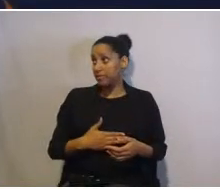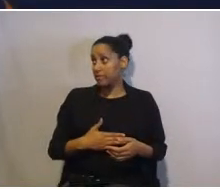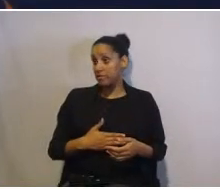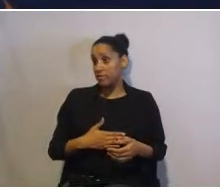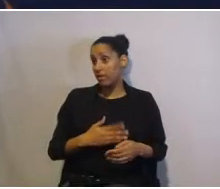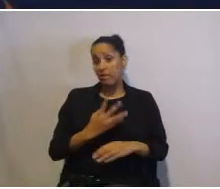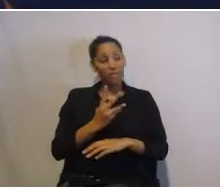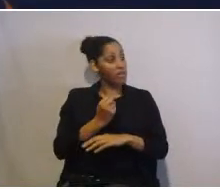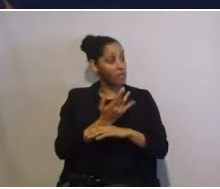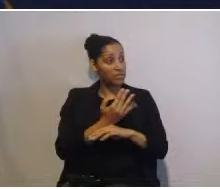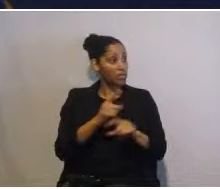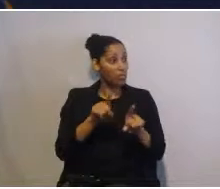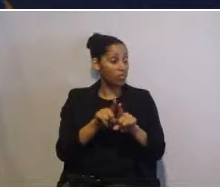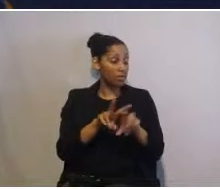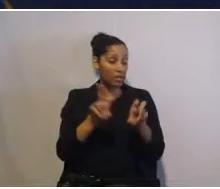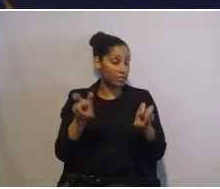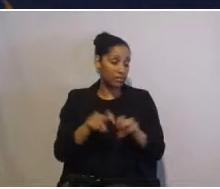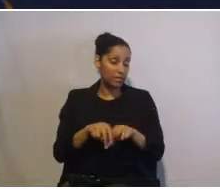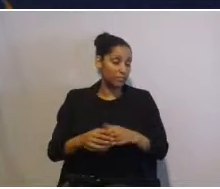NERSA and ESCOM